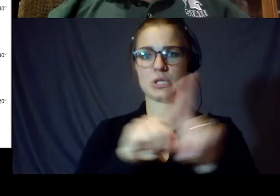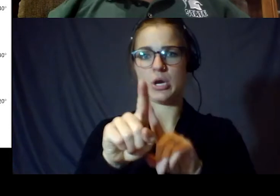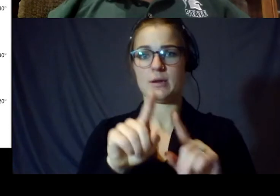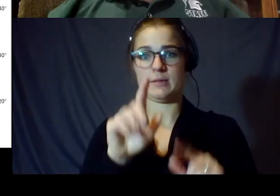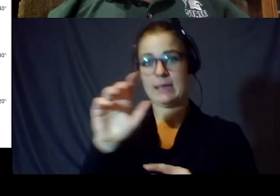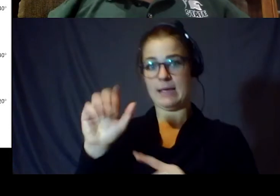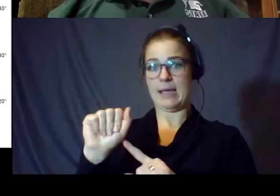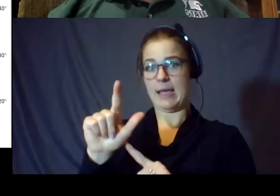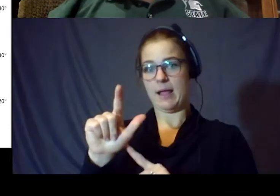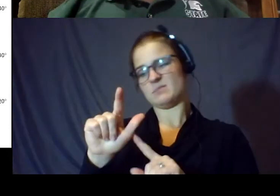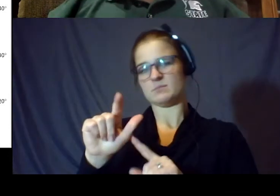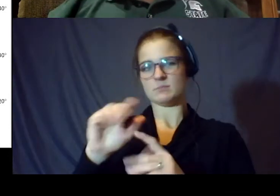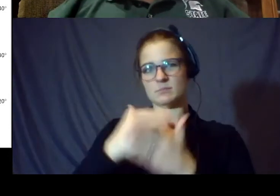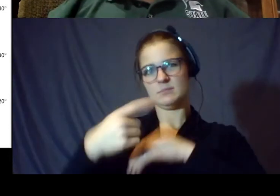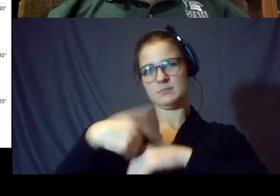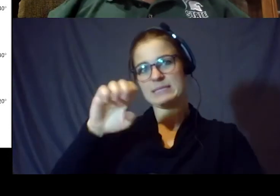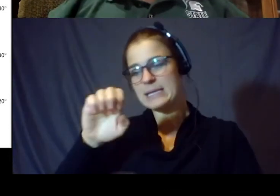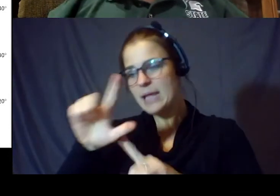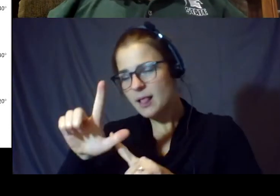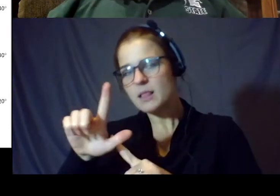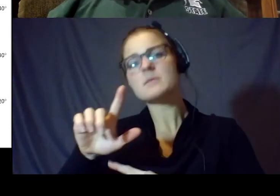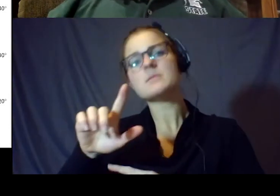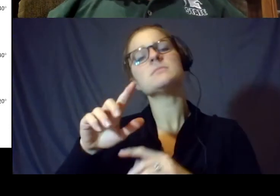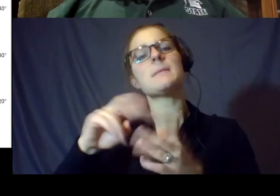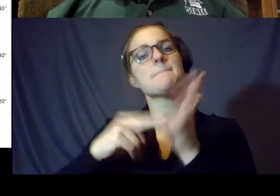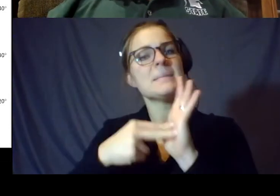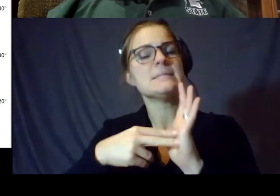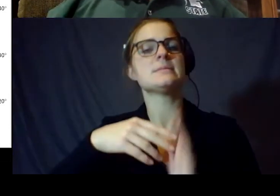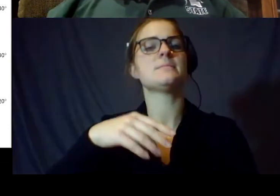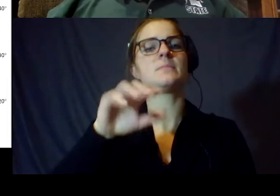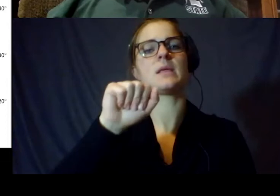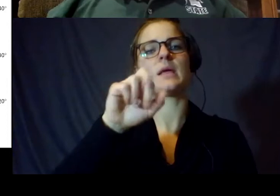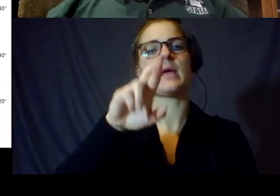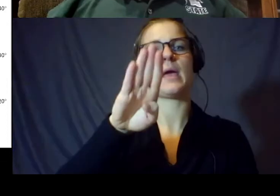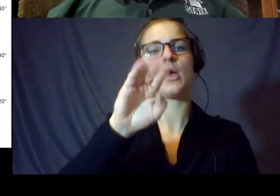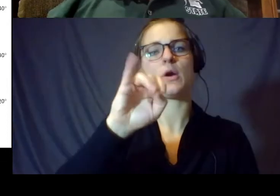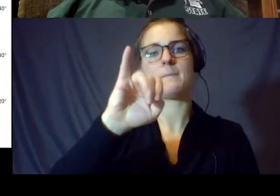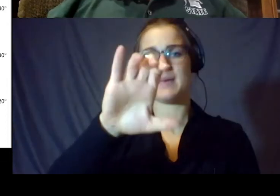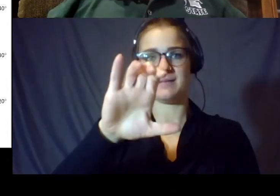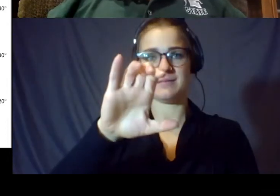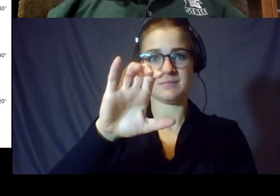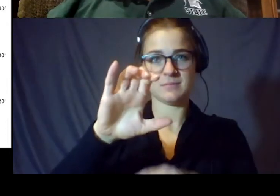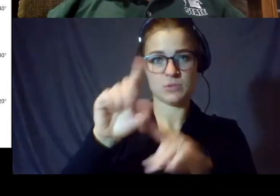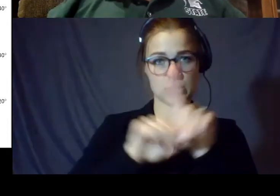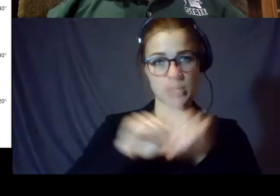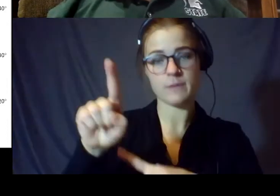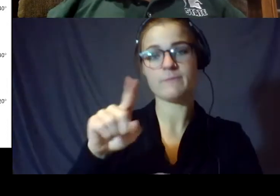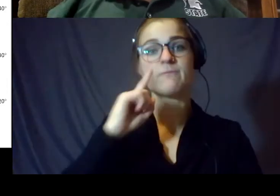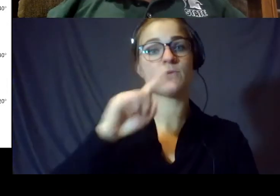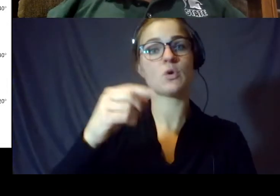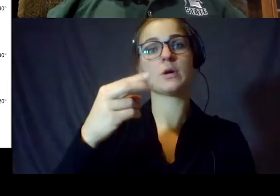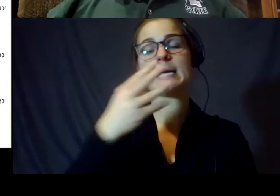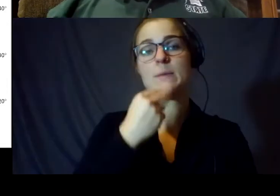the EL in front, is always a sign that it's an Arabic star. So the head of a ghoul. In Hebrew, Rosh Hasatan, the head